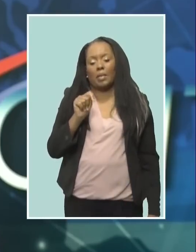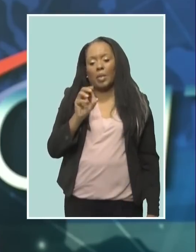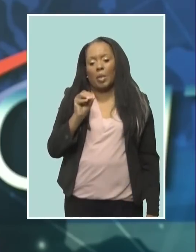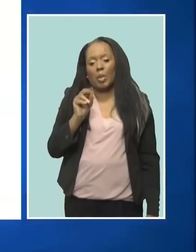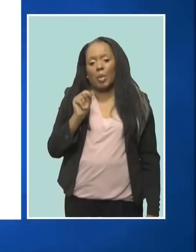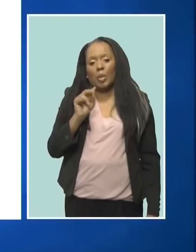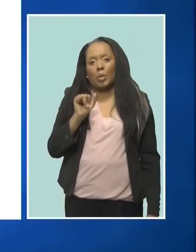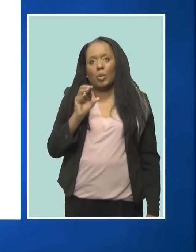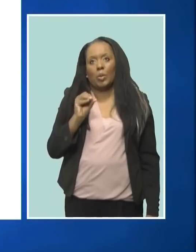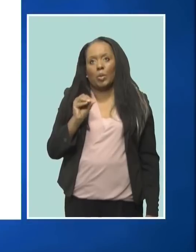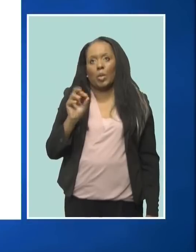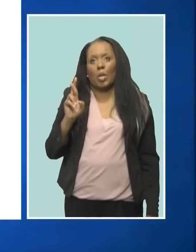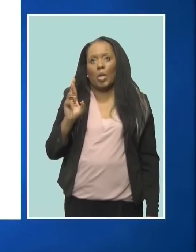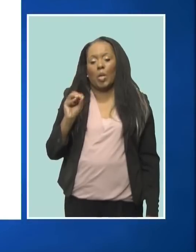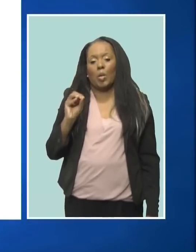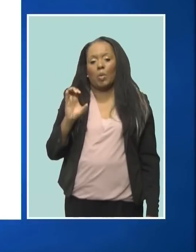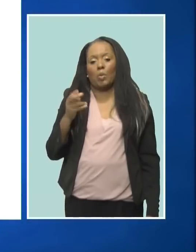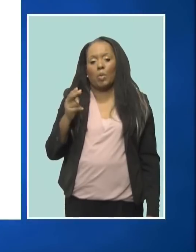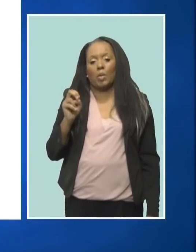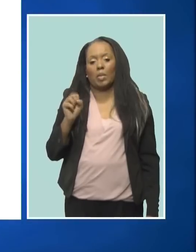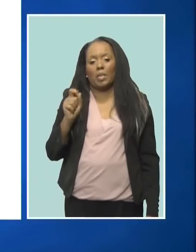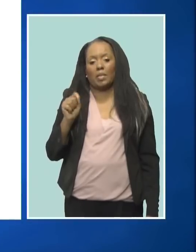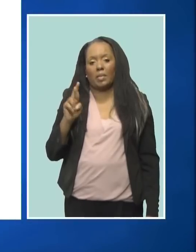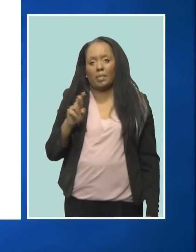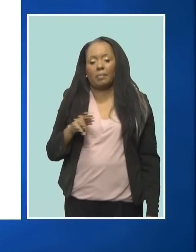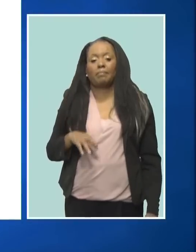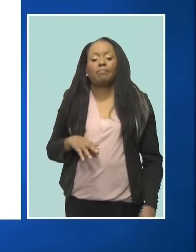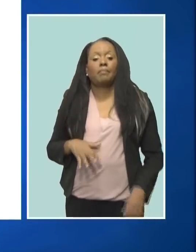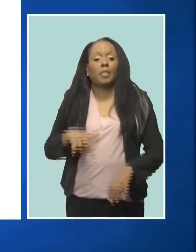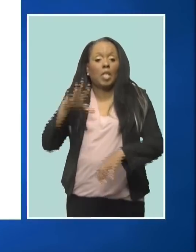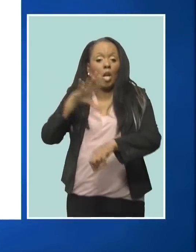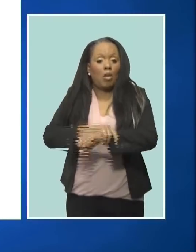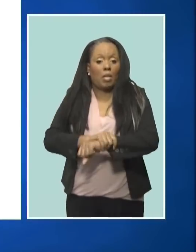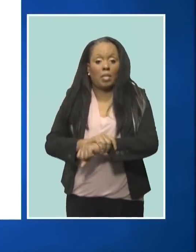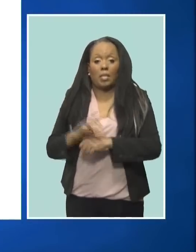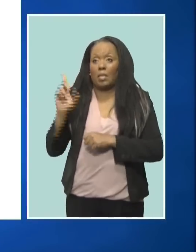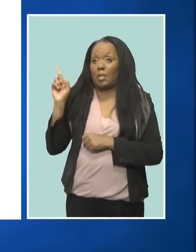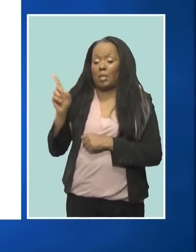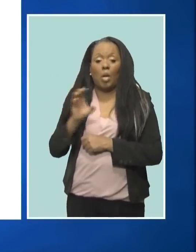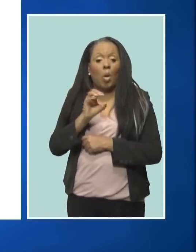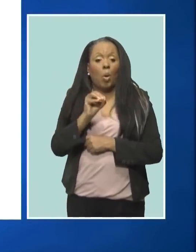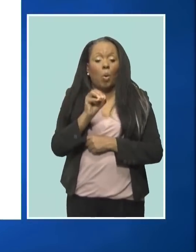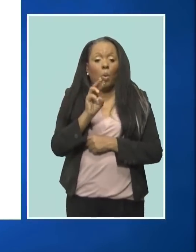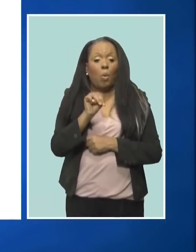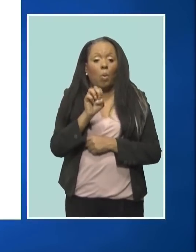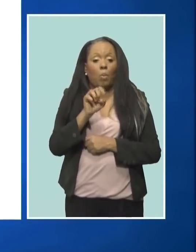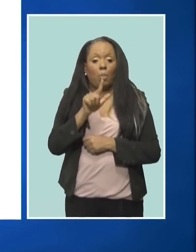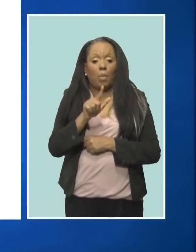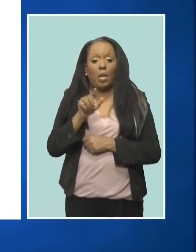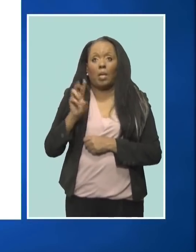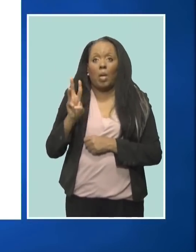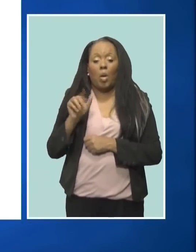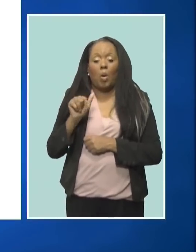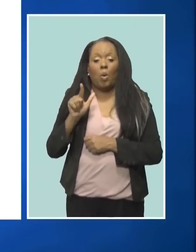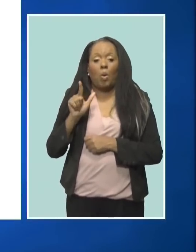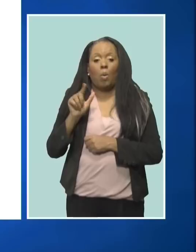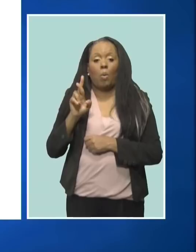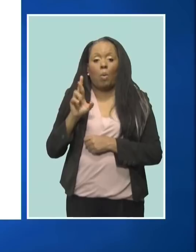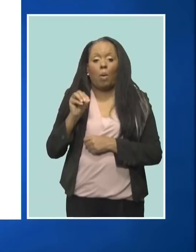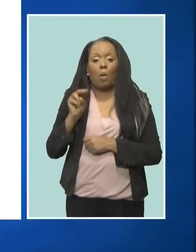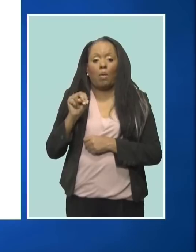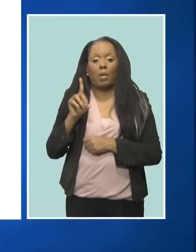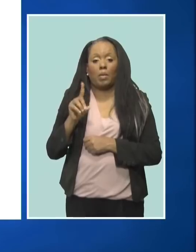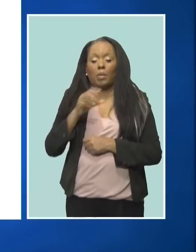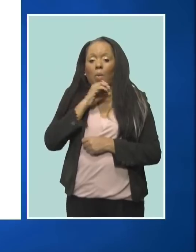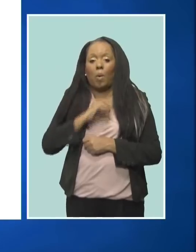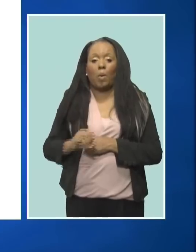Service Criminal Investigations Department have arrested and formally charged Omel Justin Walren, 36 years, of Tudor